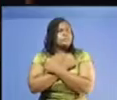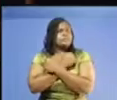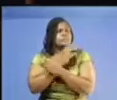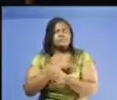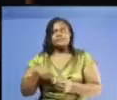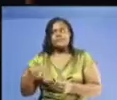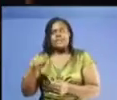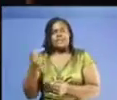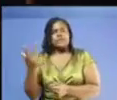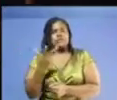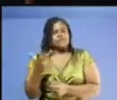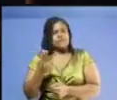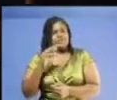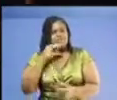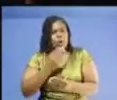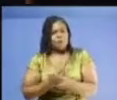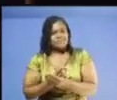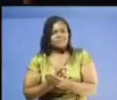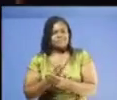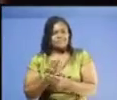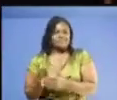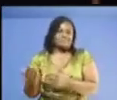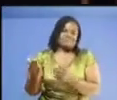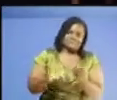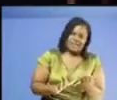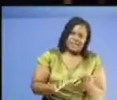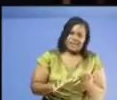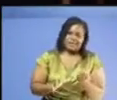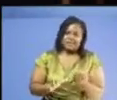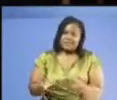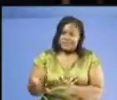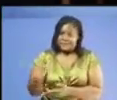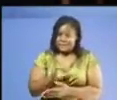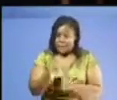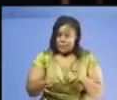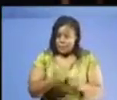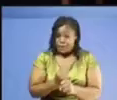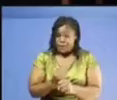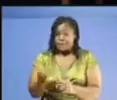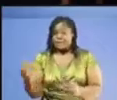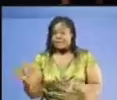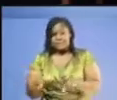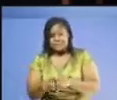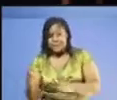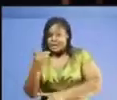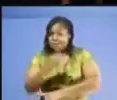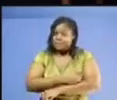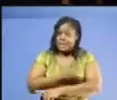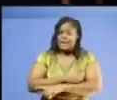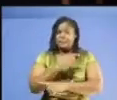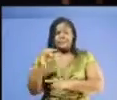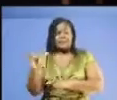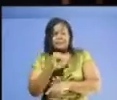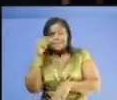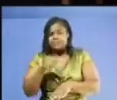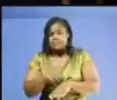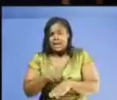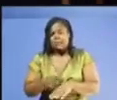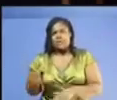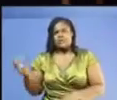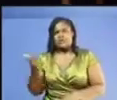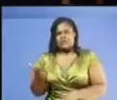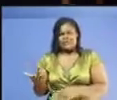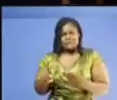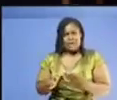year, let alone the same day, let alone the same hour. So he's at